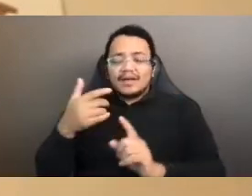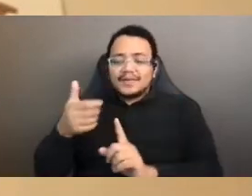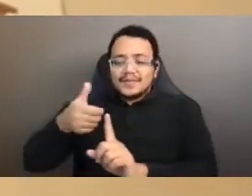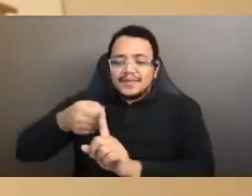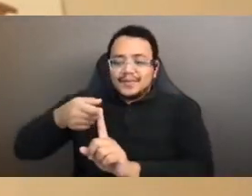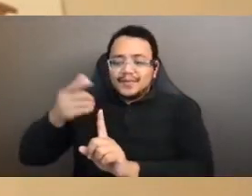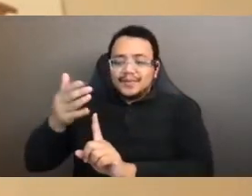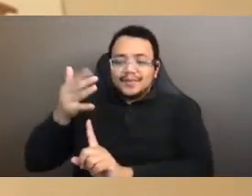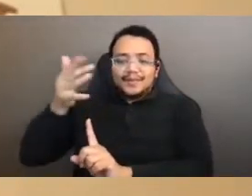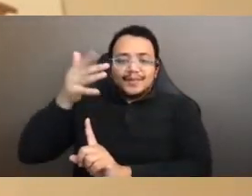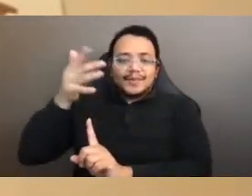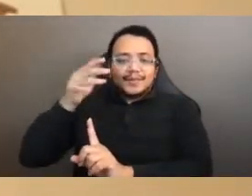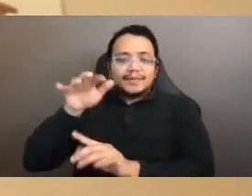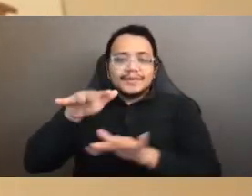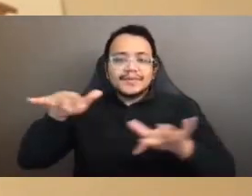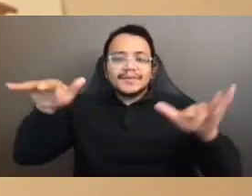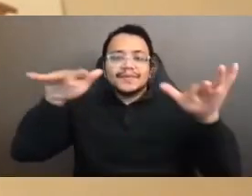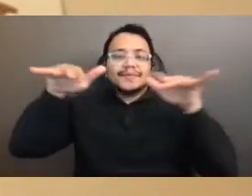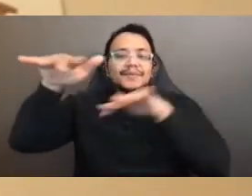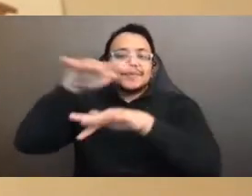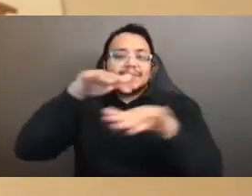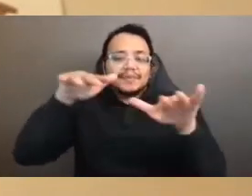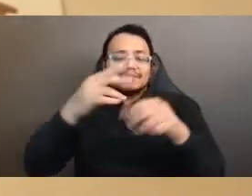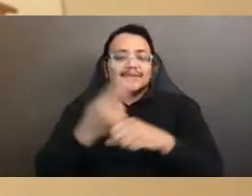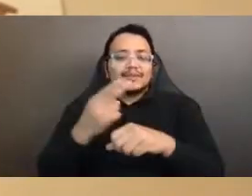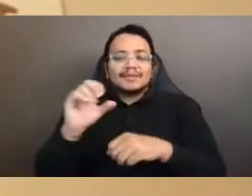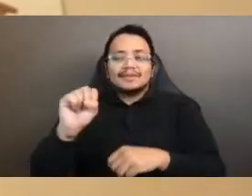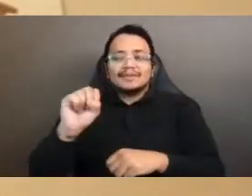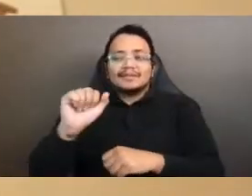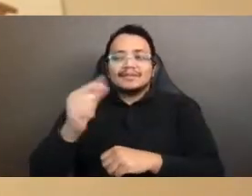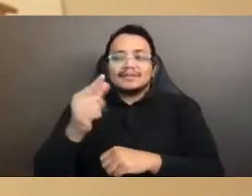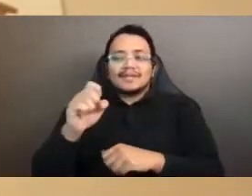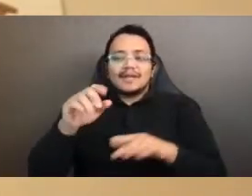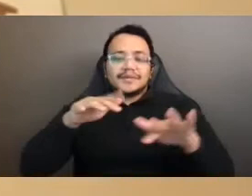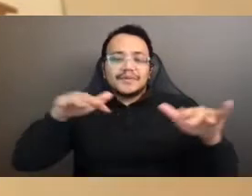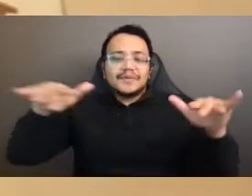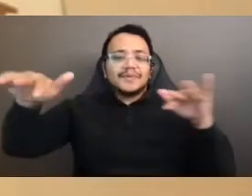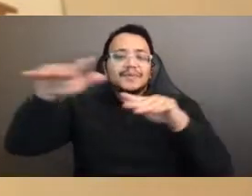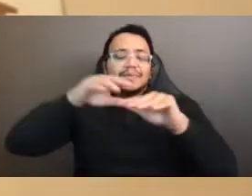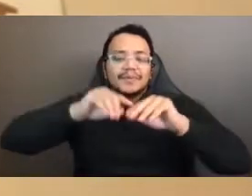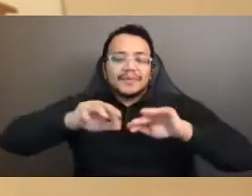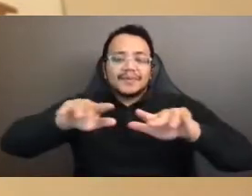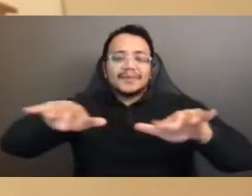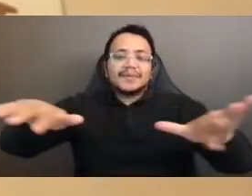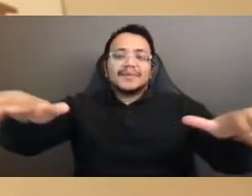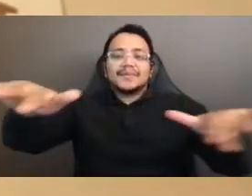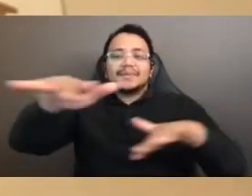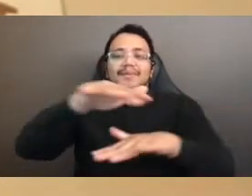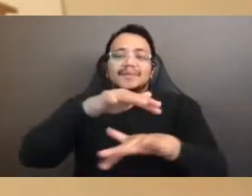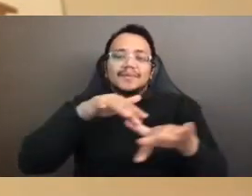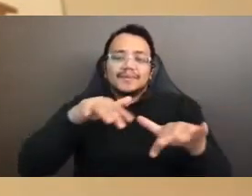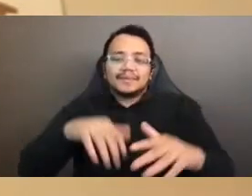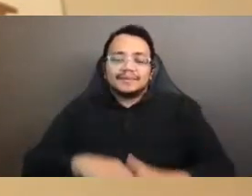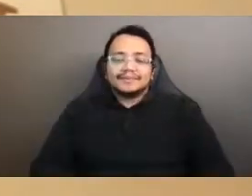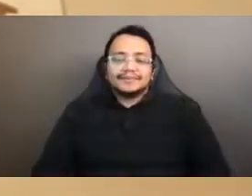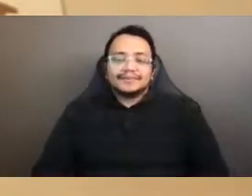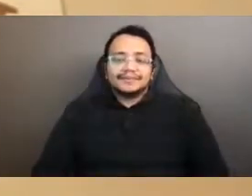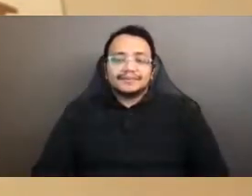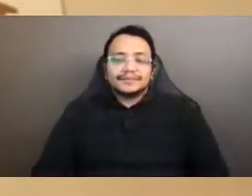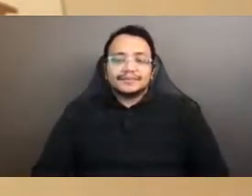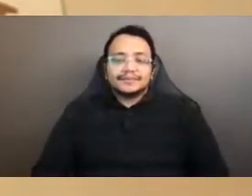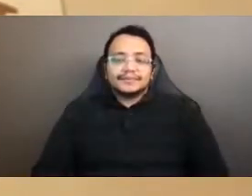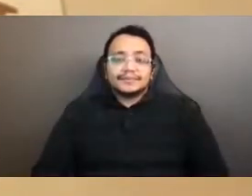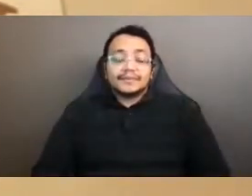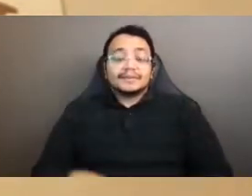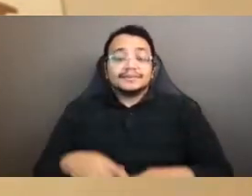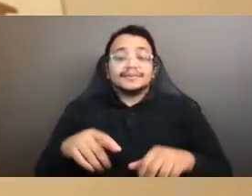in a good way, put some sage out there for you all. And also, give a little bit of this turkey